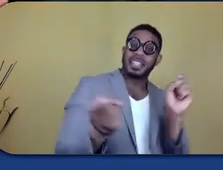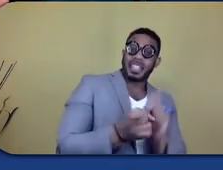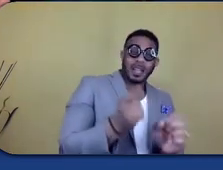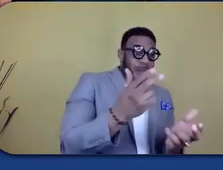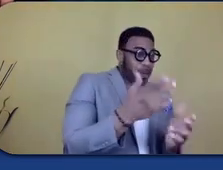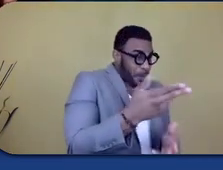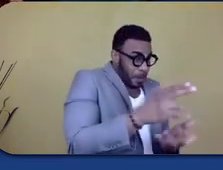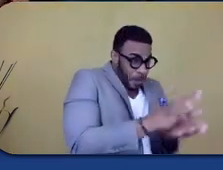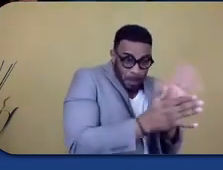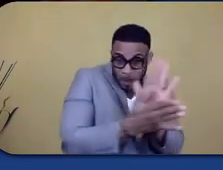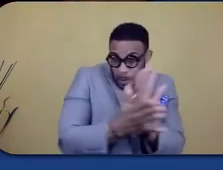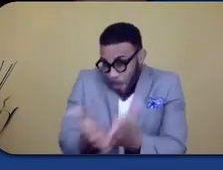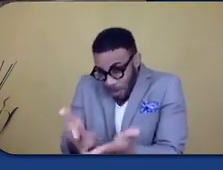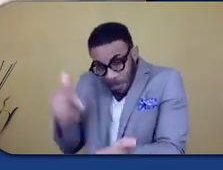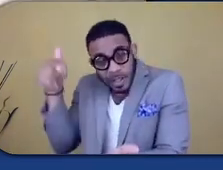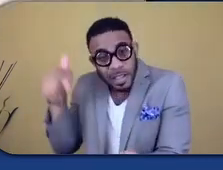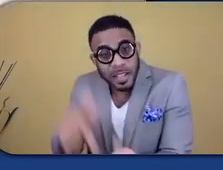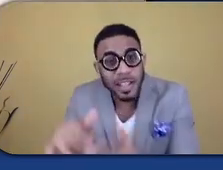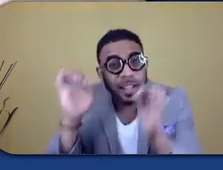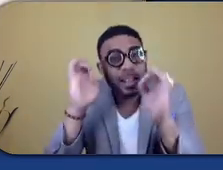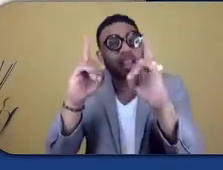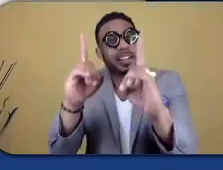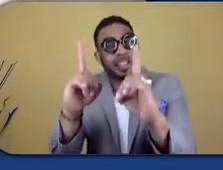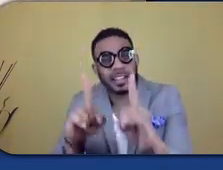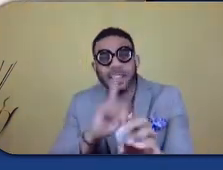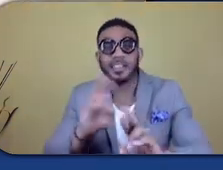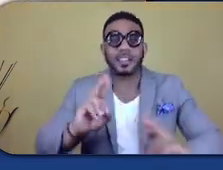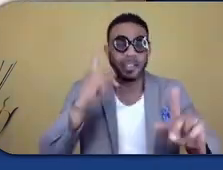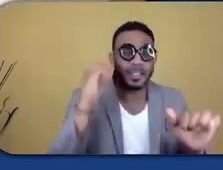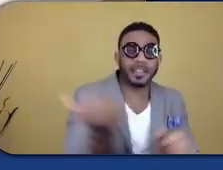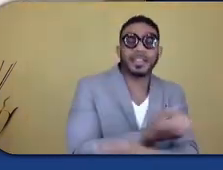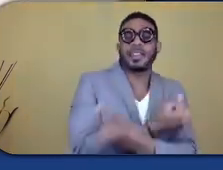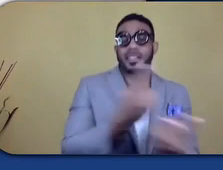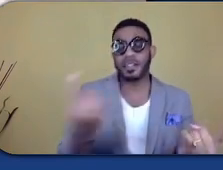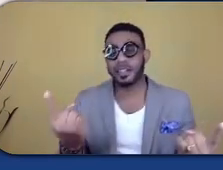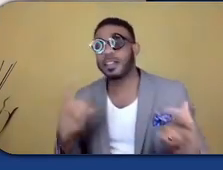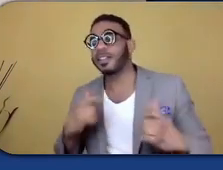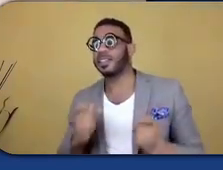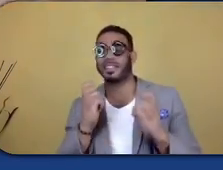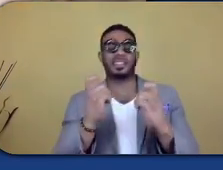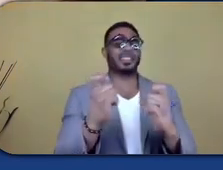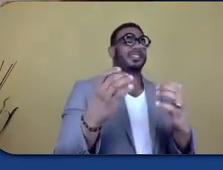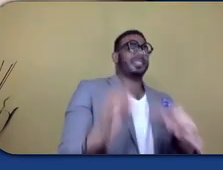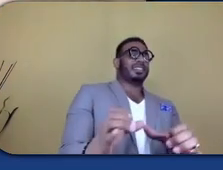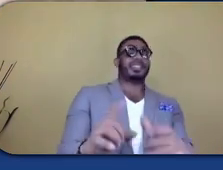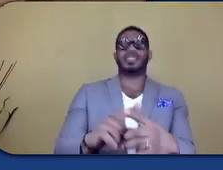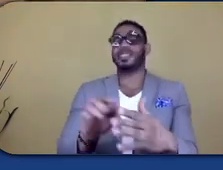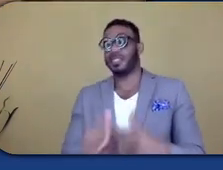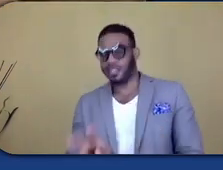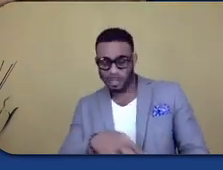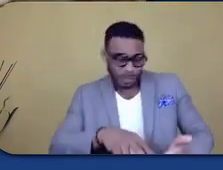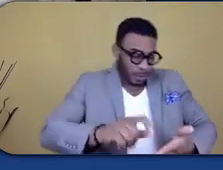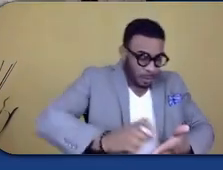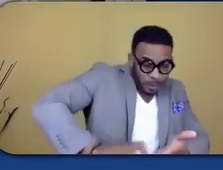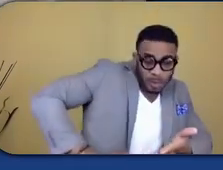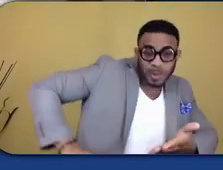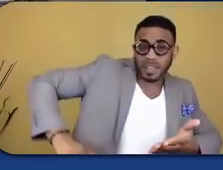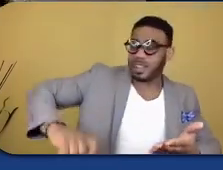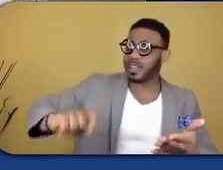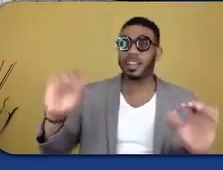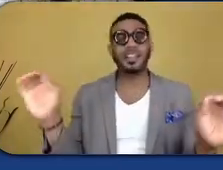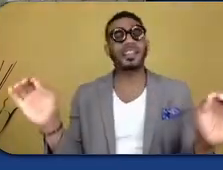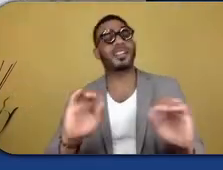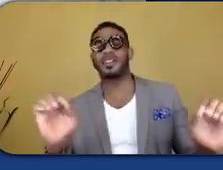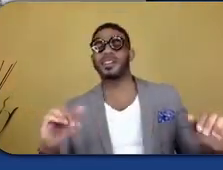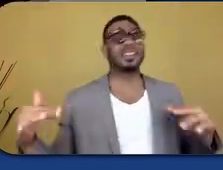paper. Education is a right for every child. Let's give them a chance to read and write. No child is